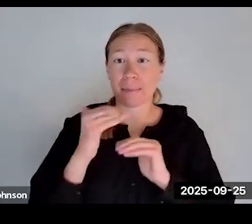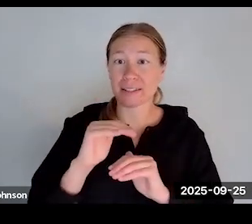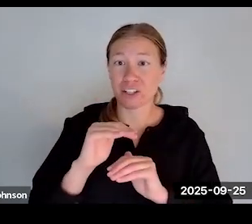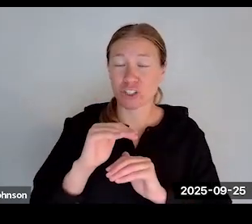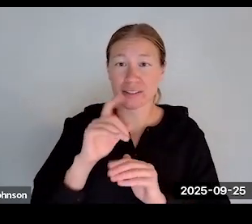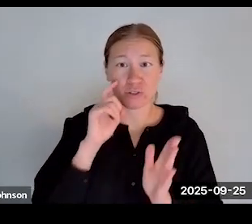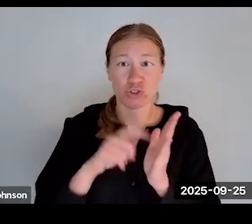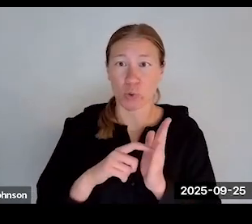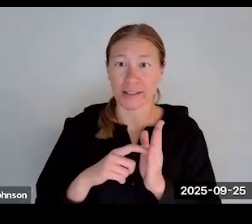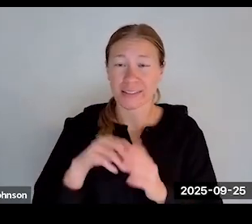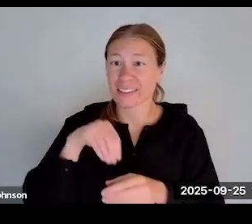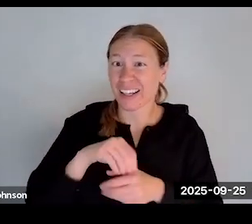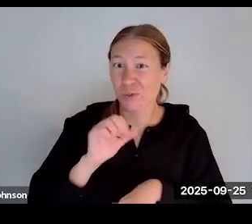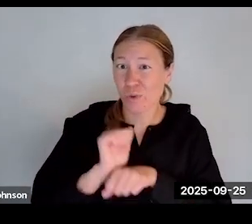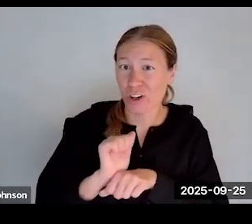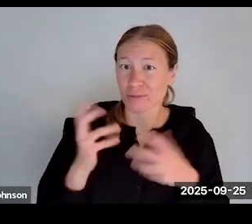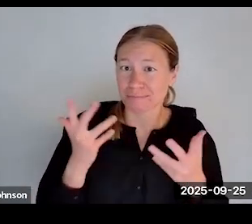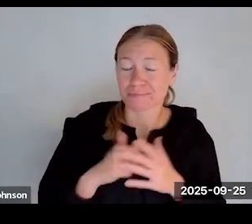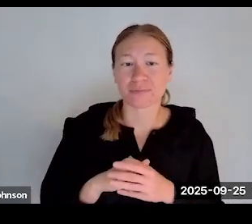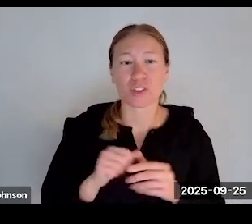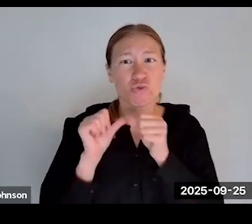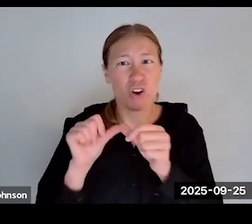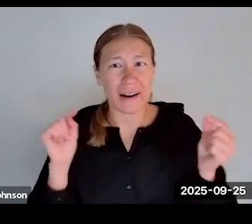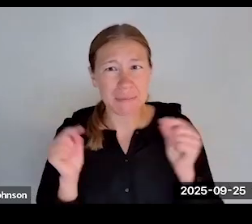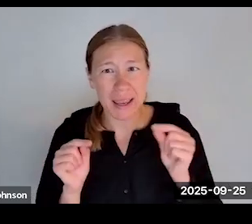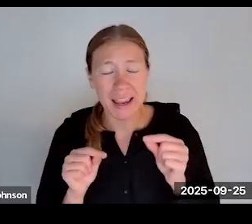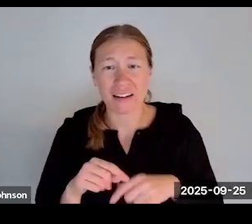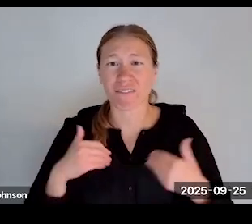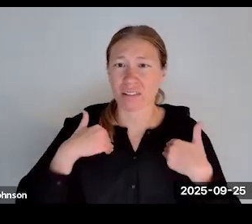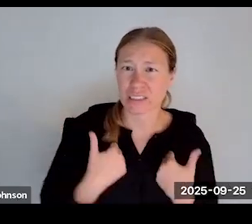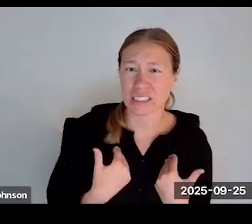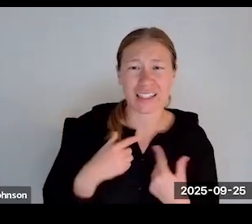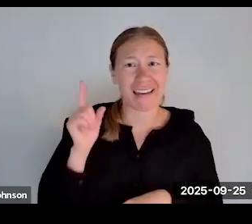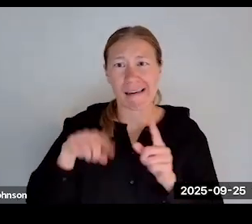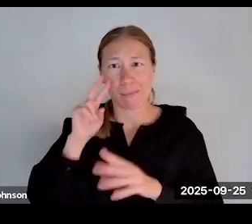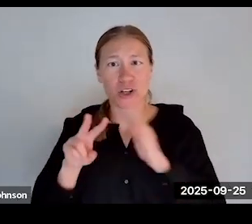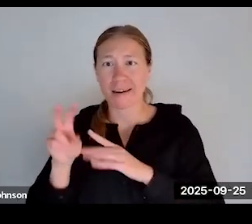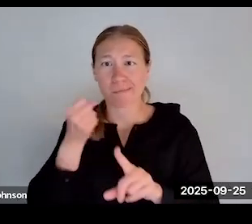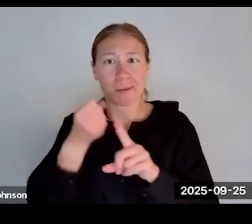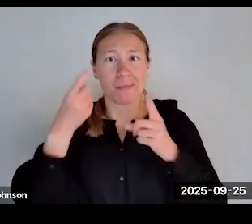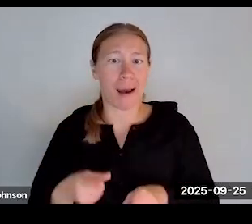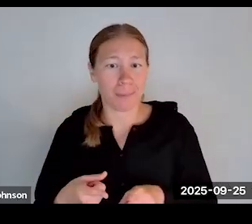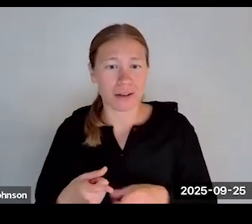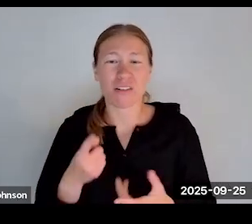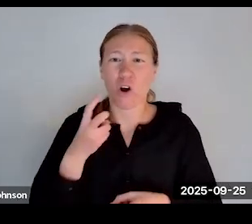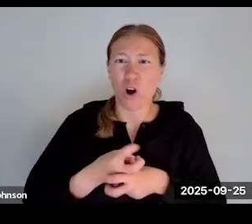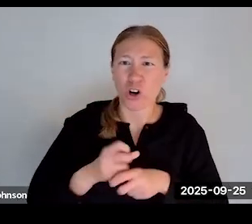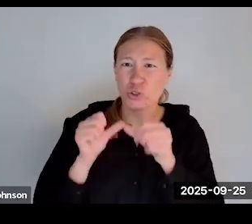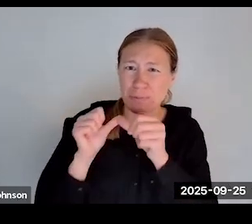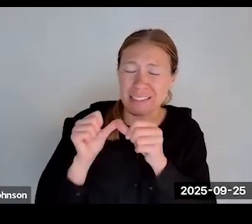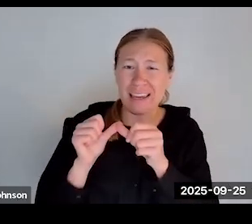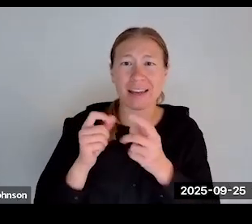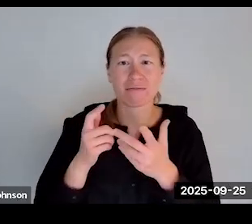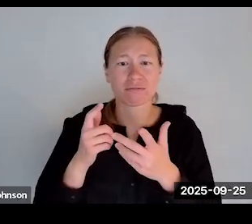workplace include chronic pain, fatigue, and unpredictable flares. making it hard to maintain